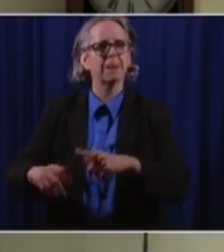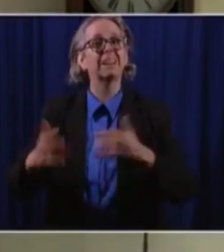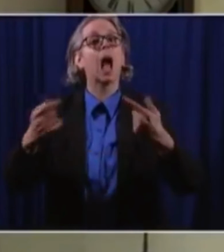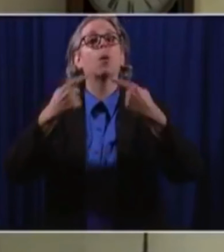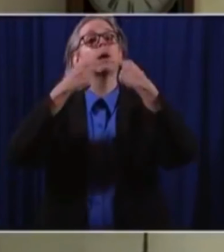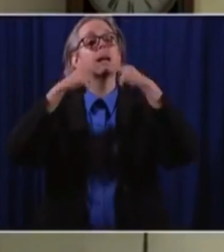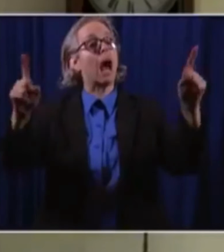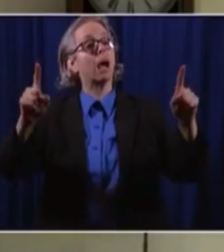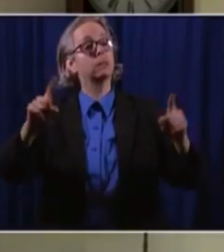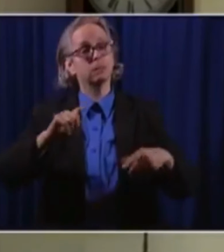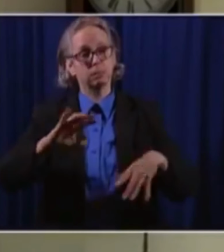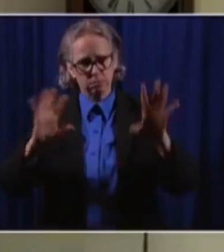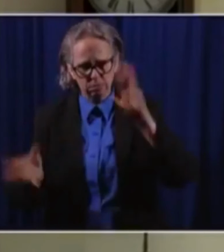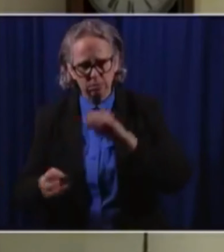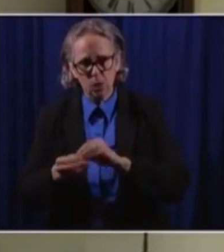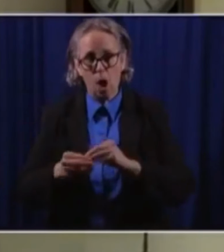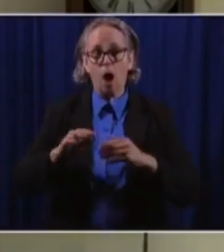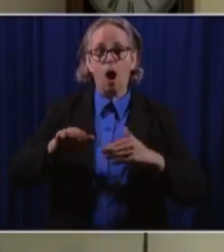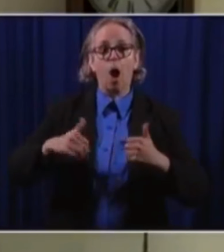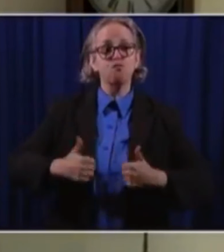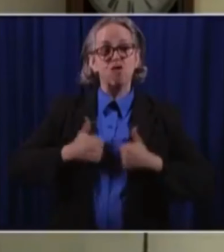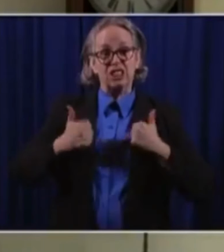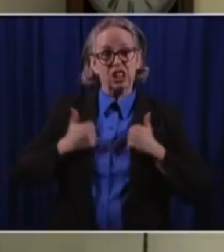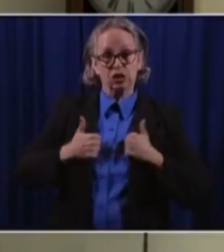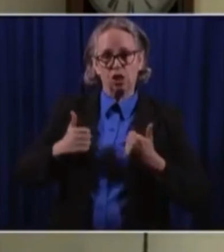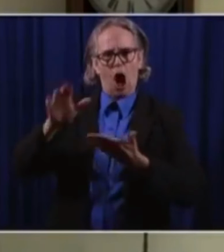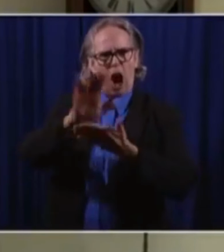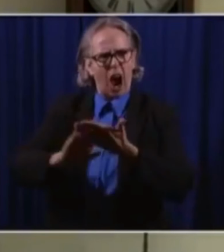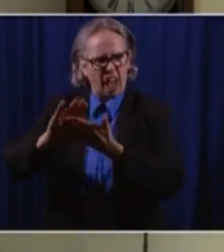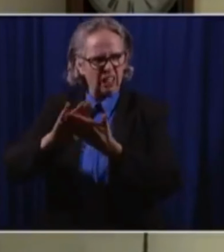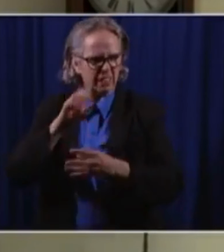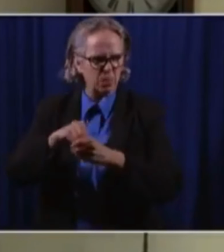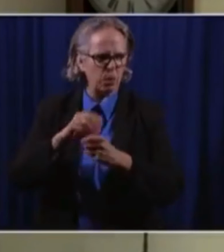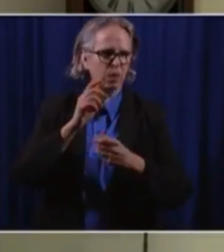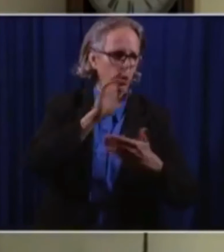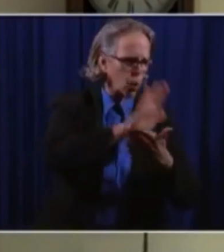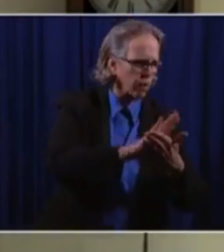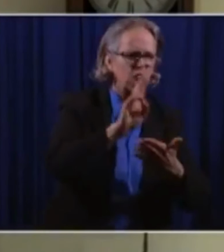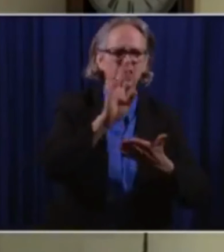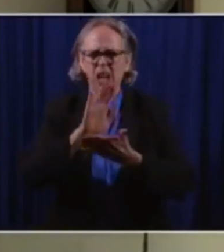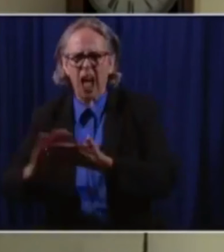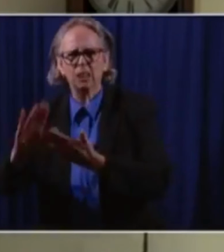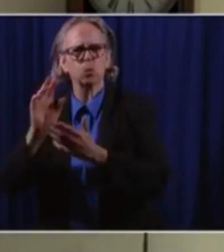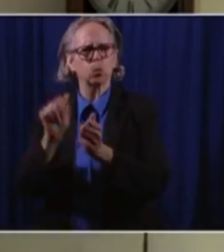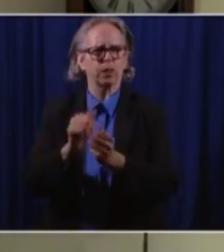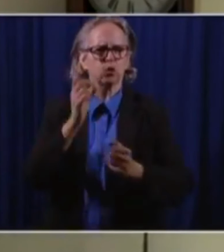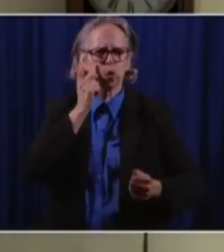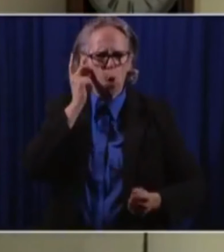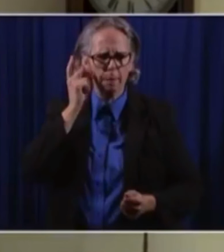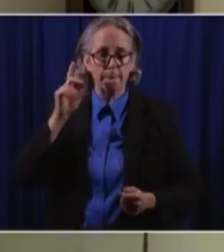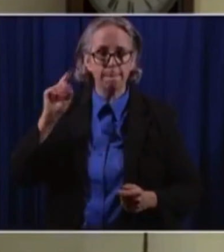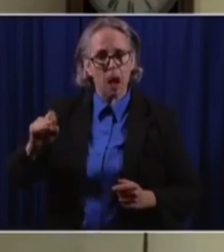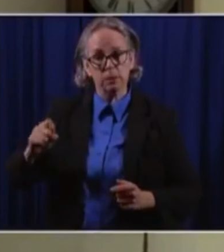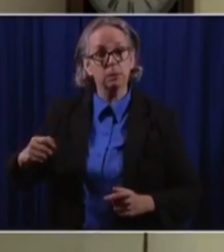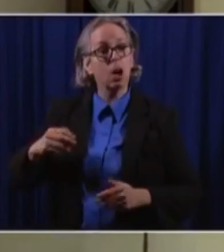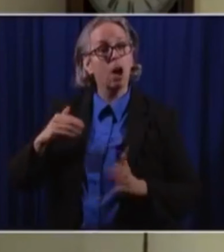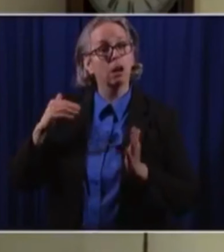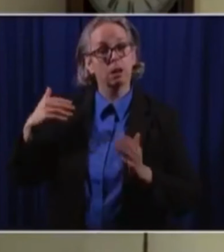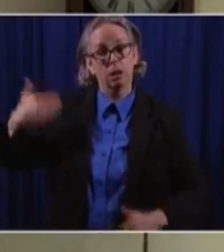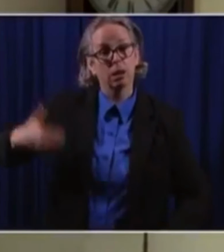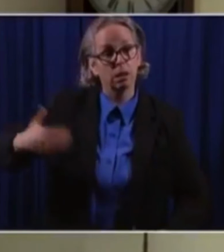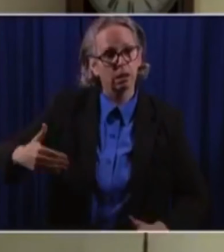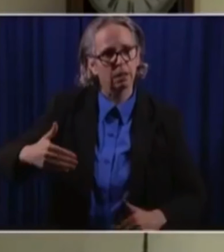residential colleges and universities ensure that they're regularly testing a sample population of their